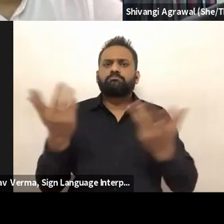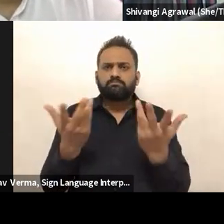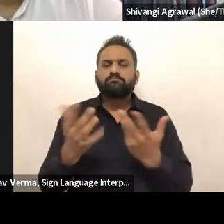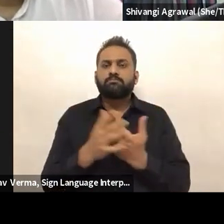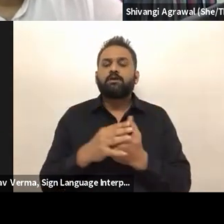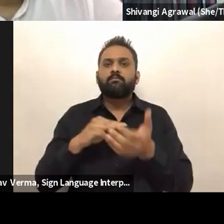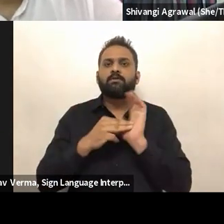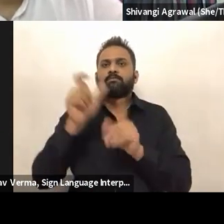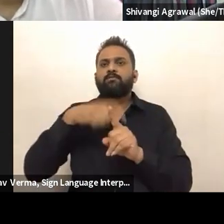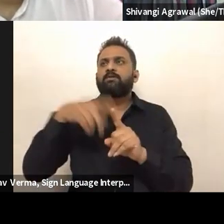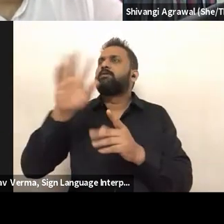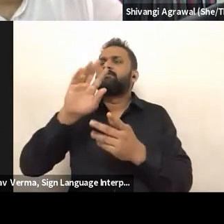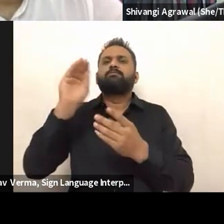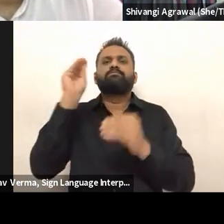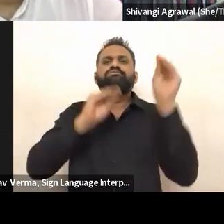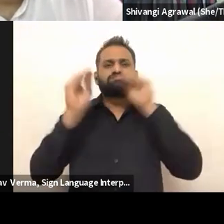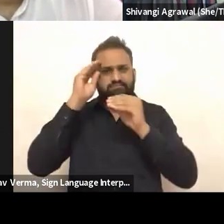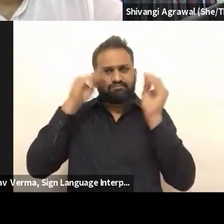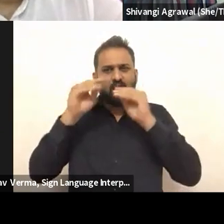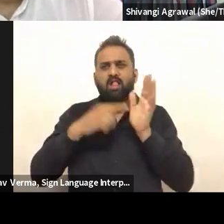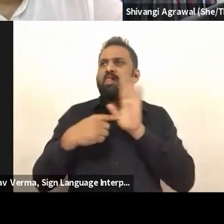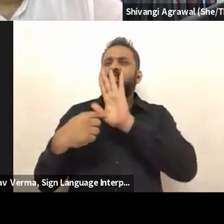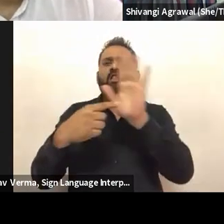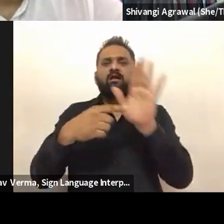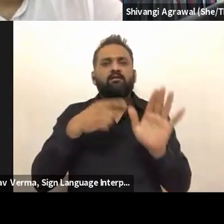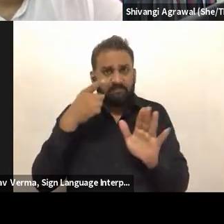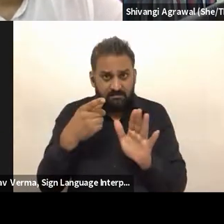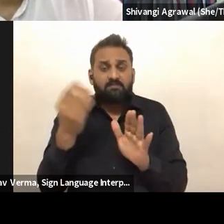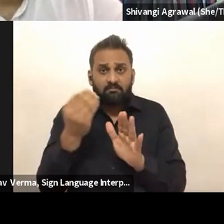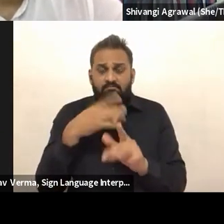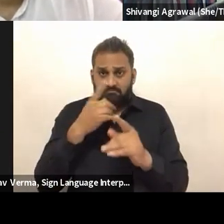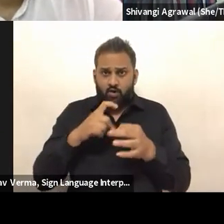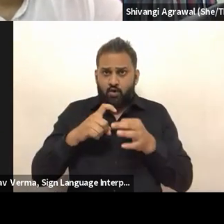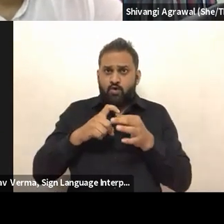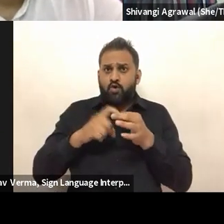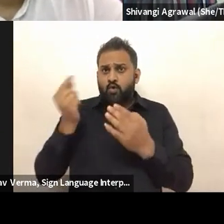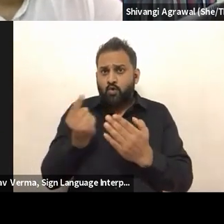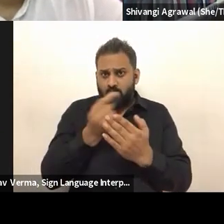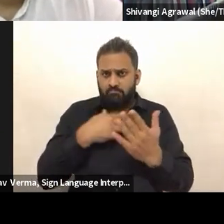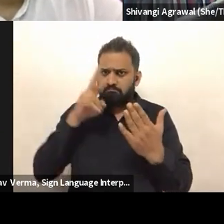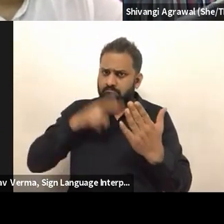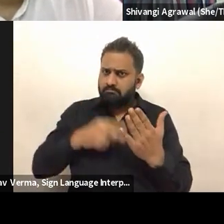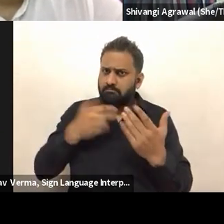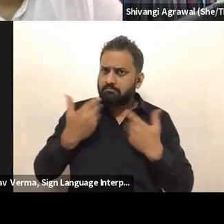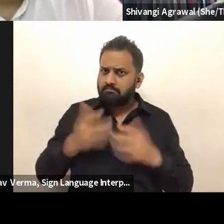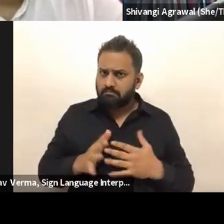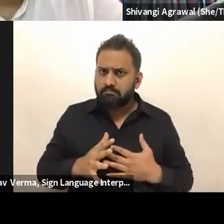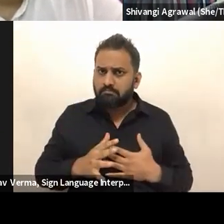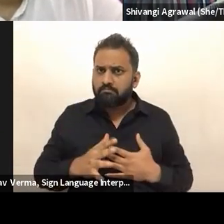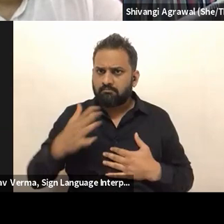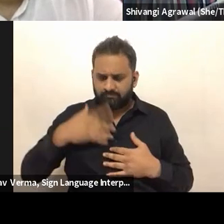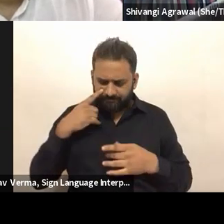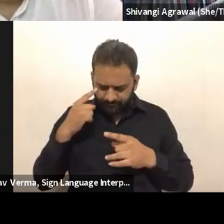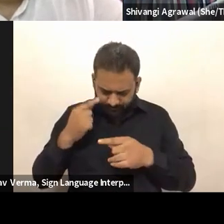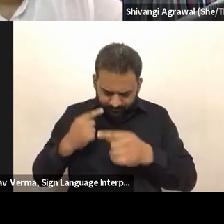misrepresented to such a uh, point. I have read the Quran, and I have really I think to go back also is to